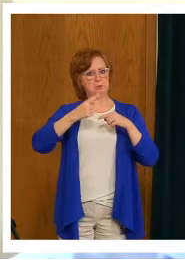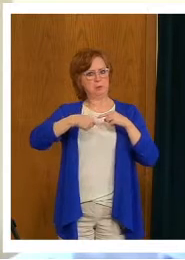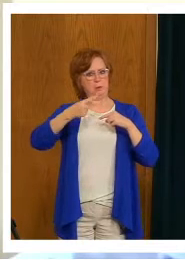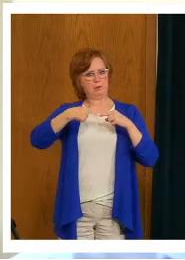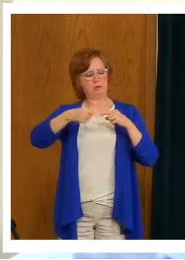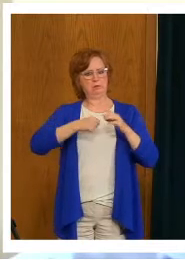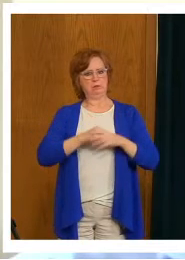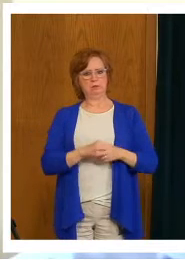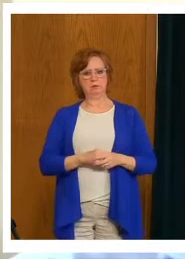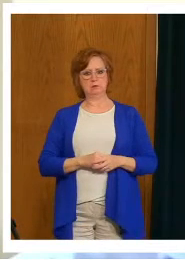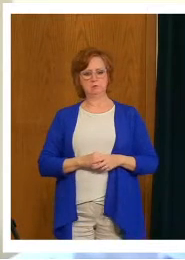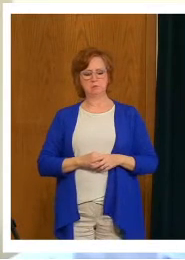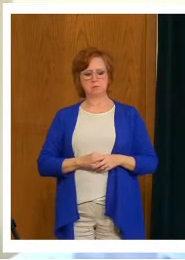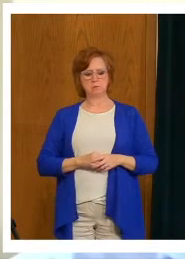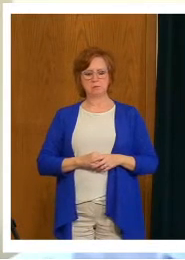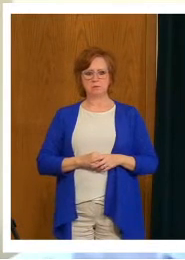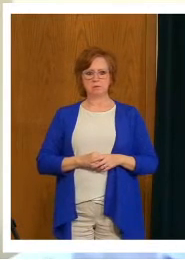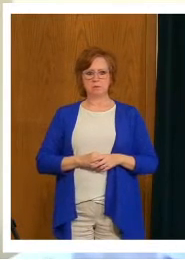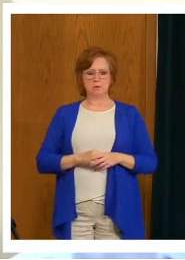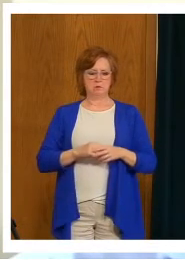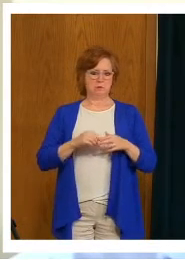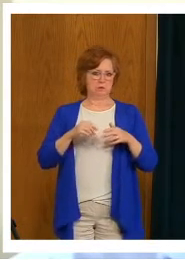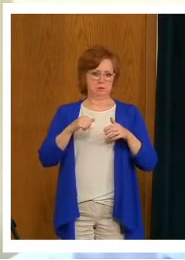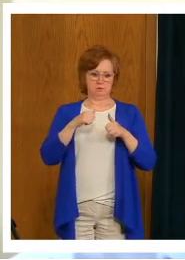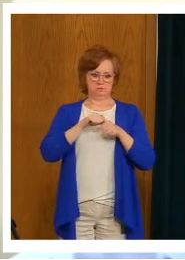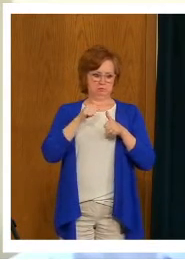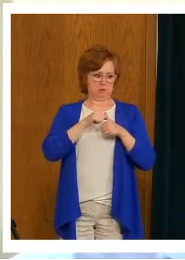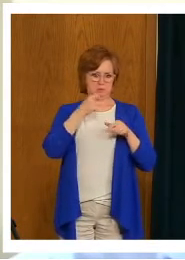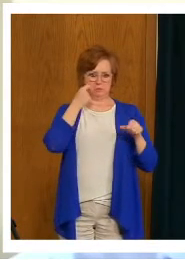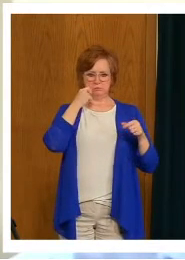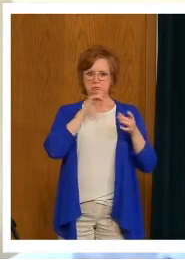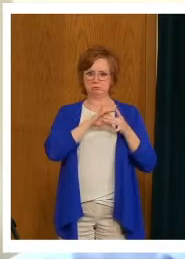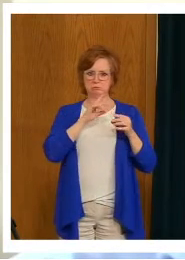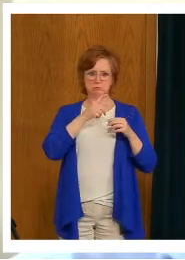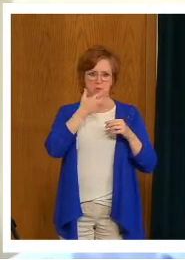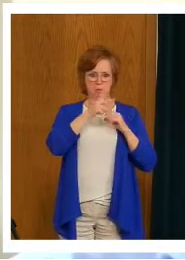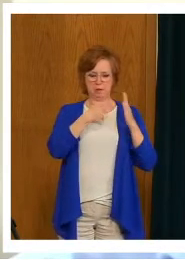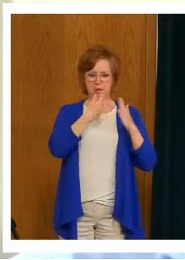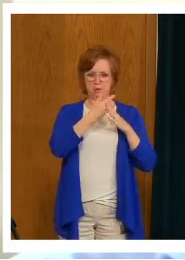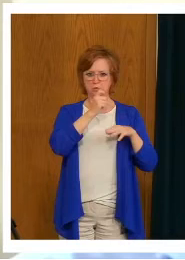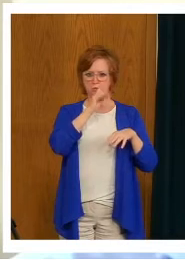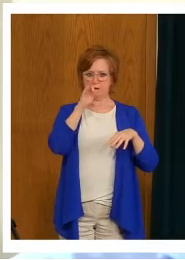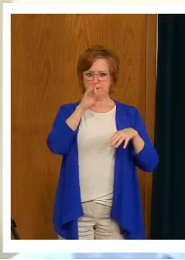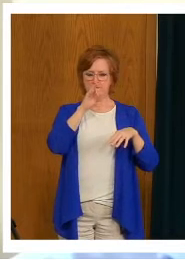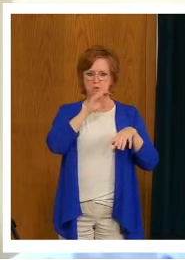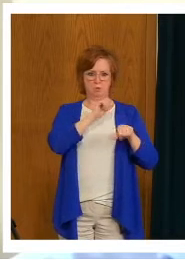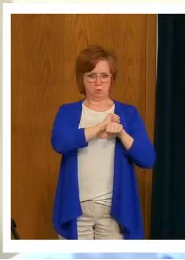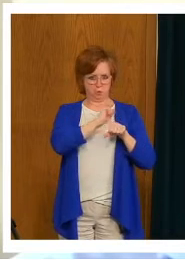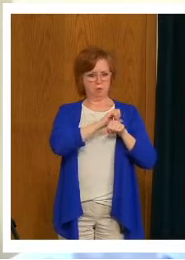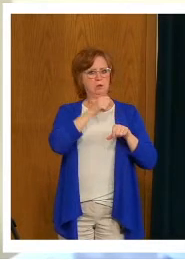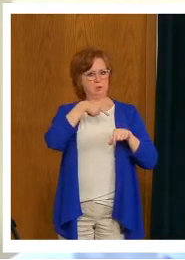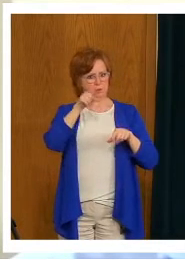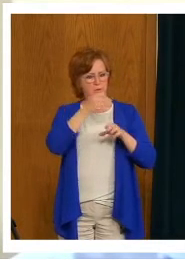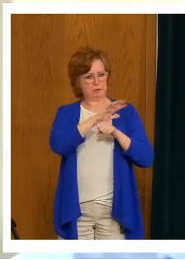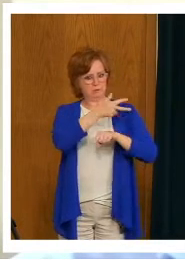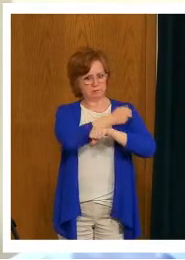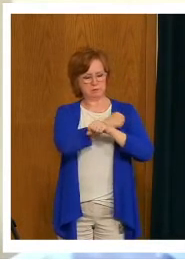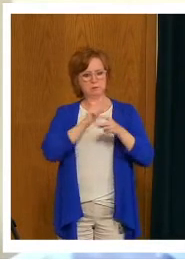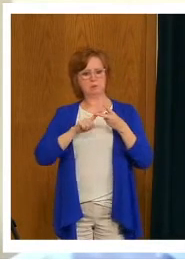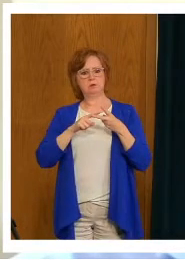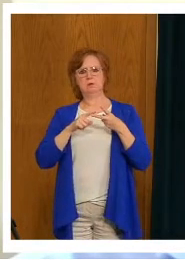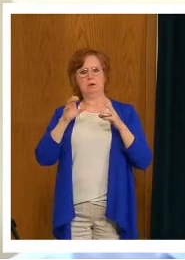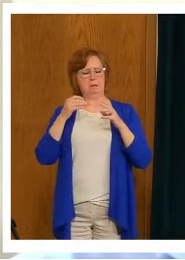There's abundant access to vaccination clinics through pharmacies, public health clinics throughout Saskatchewan. And it's essential